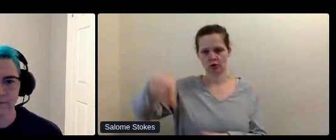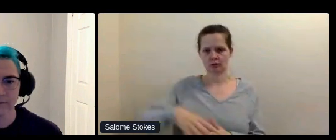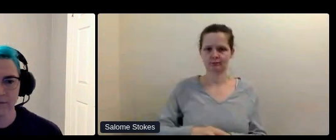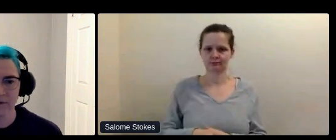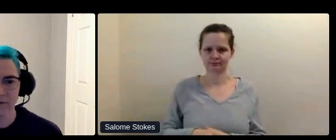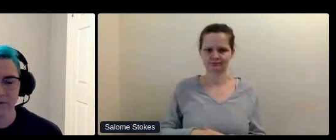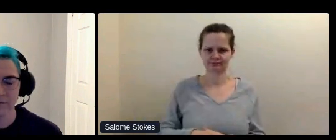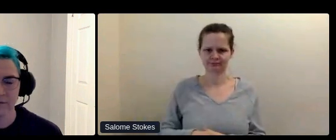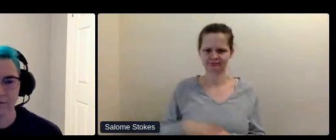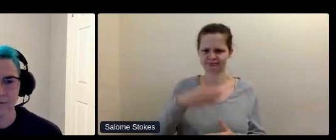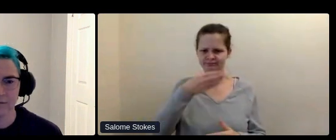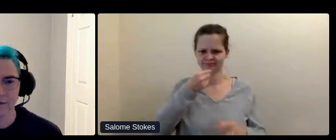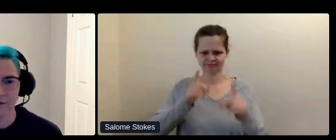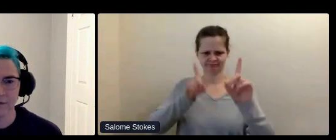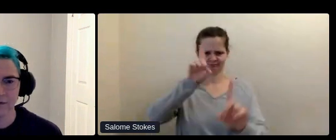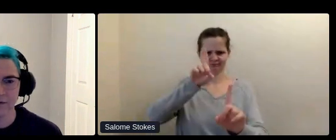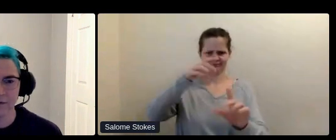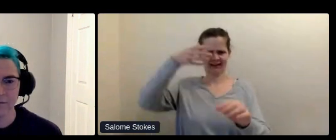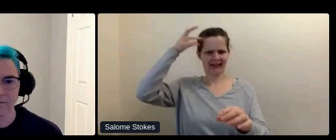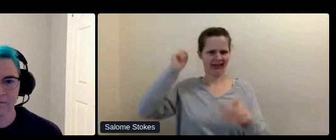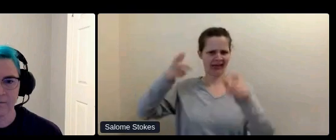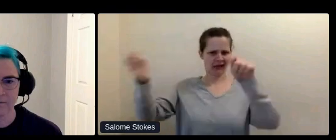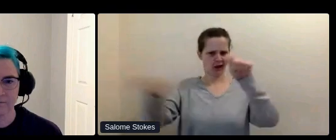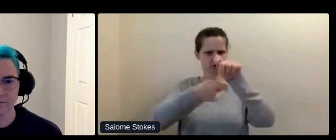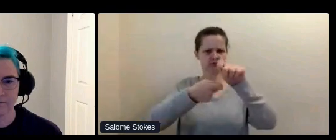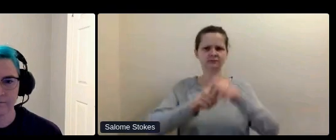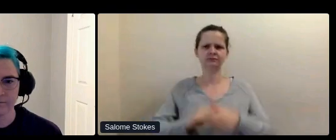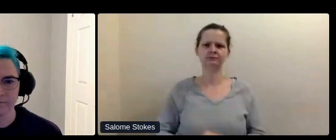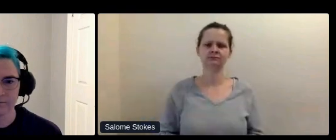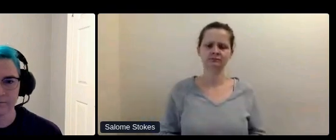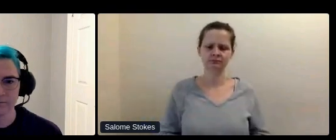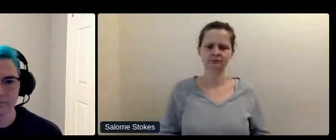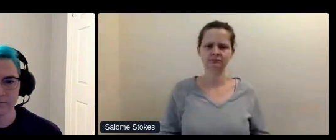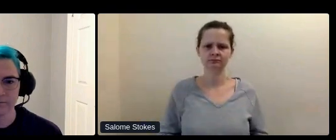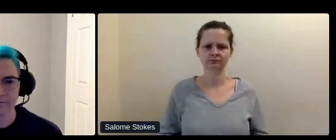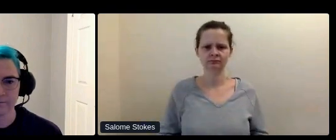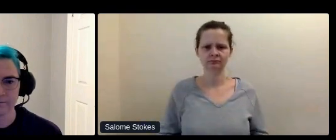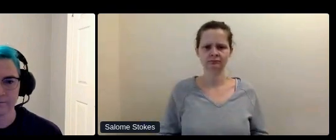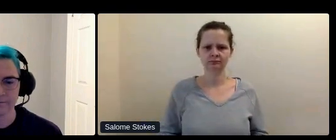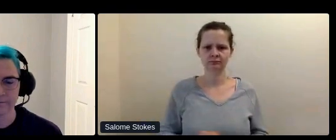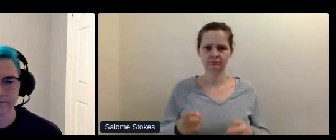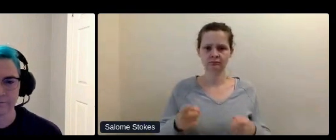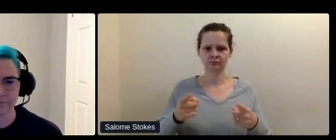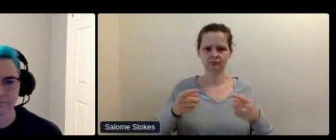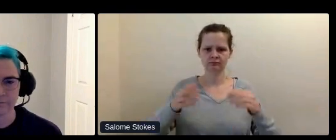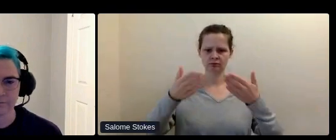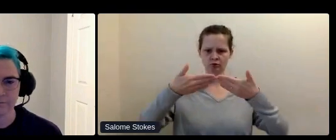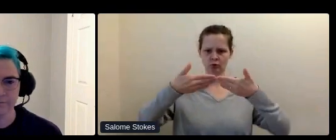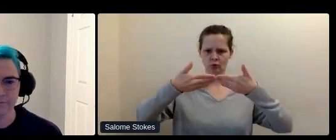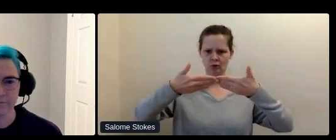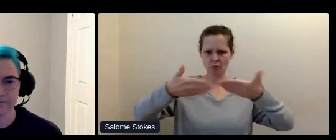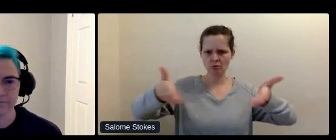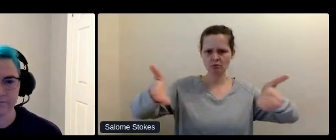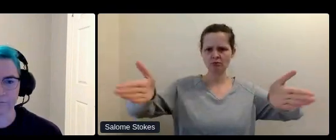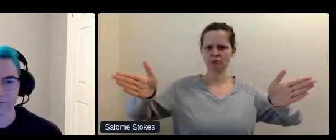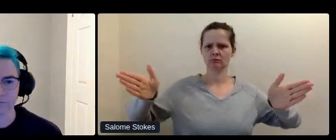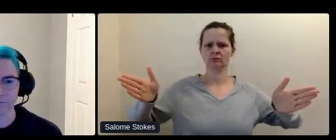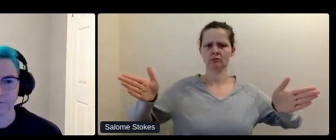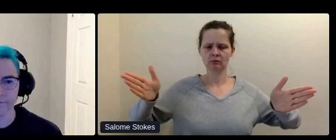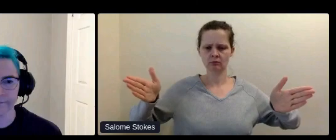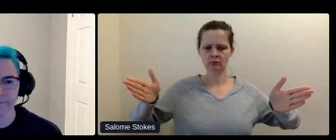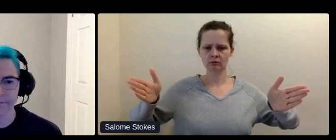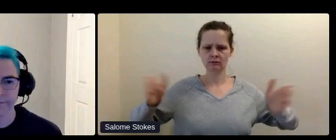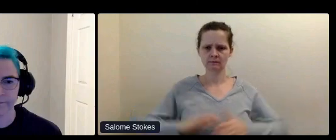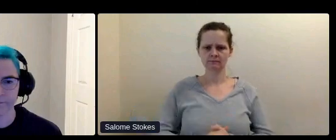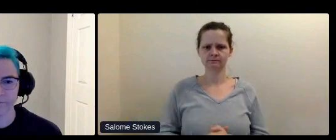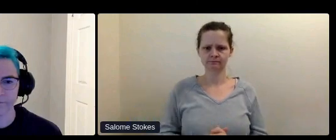sits in prison. God killer. They open a temple door. What is it you want from me? Kratos grapples an elf. Is it a